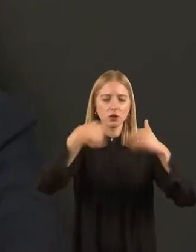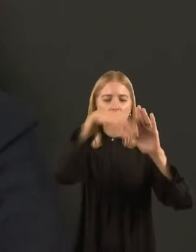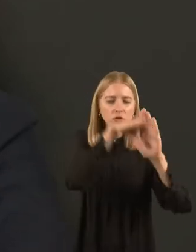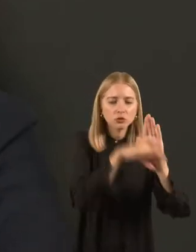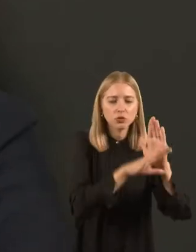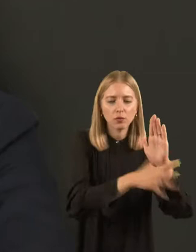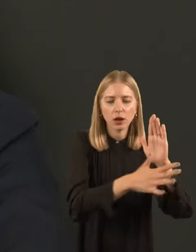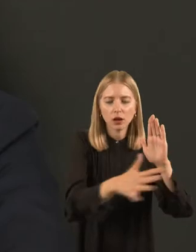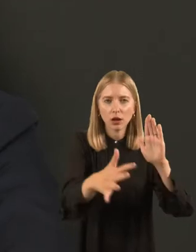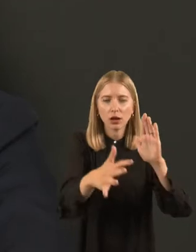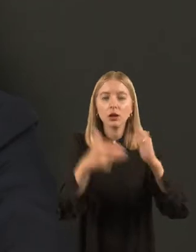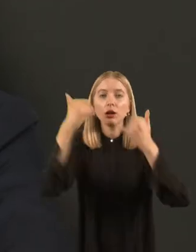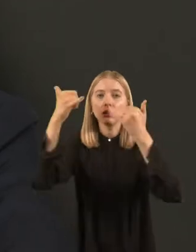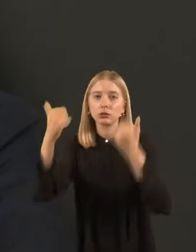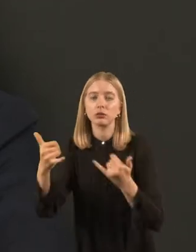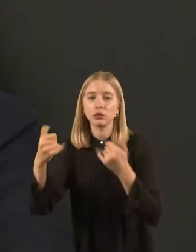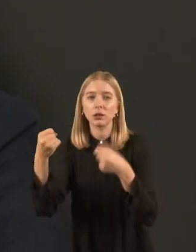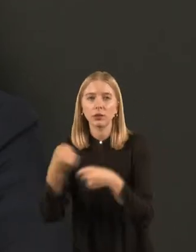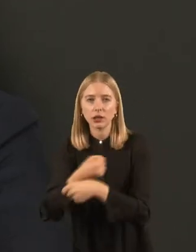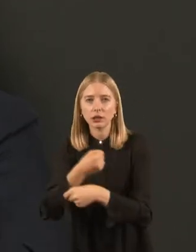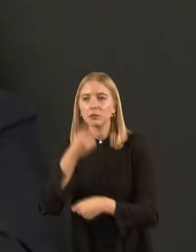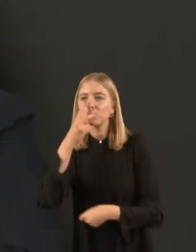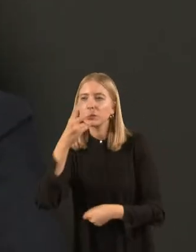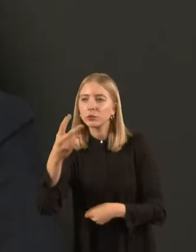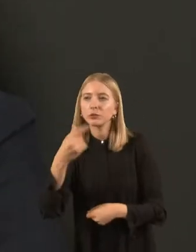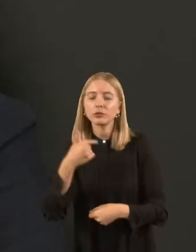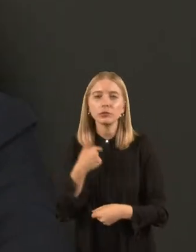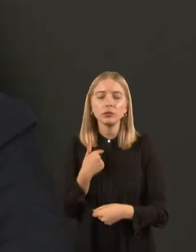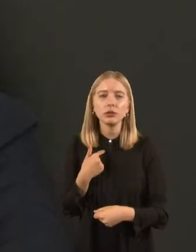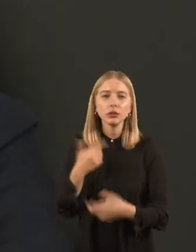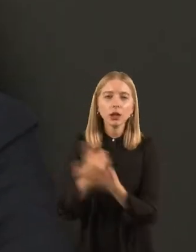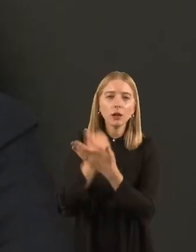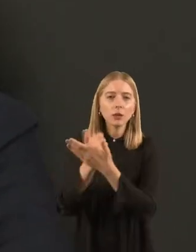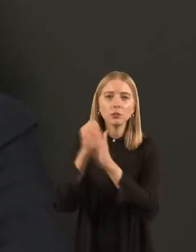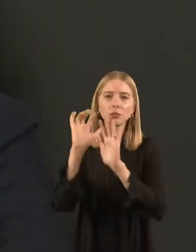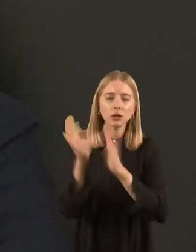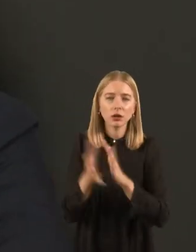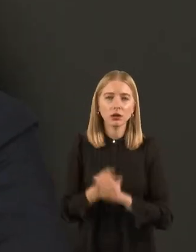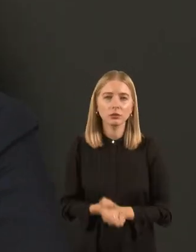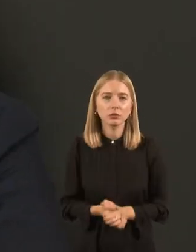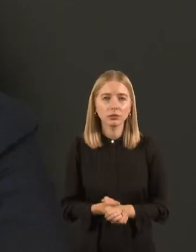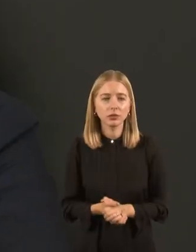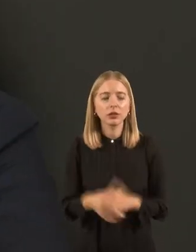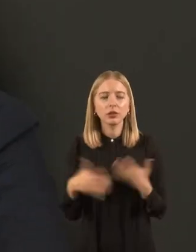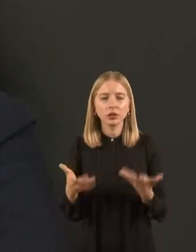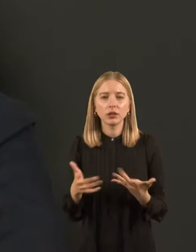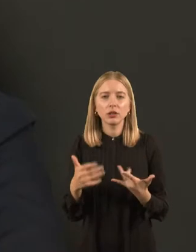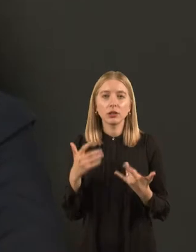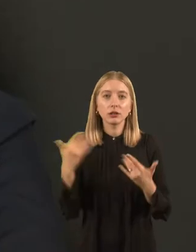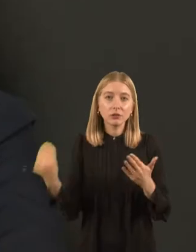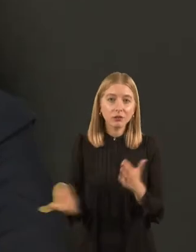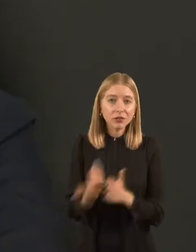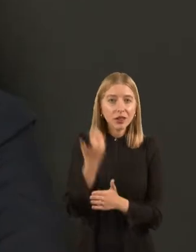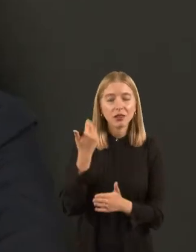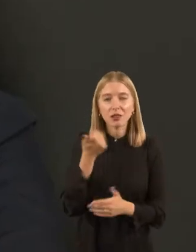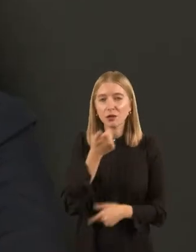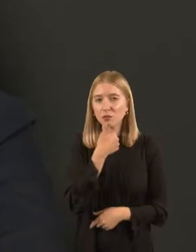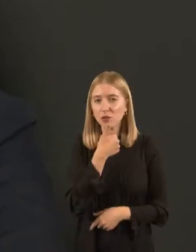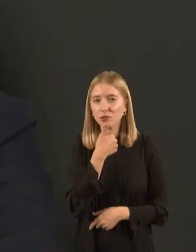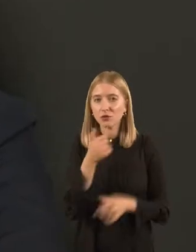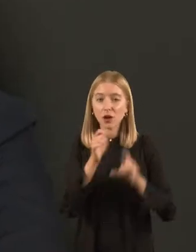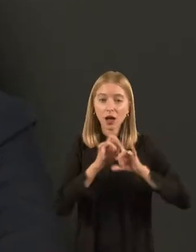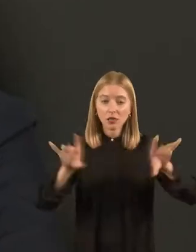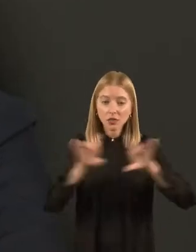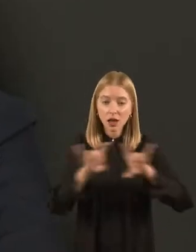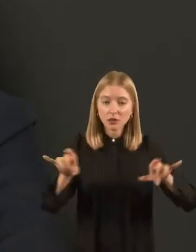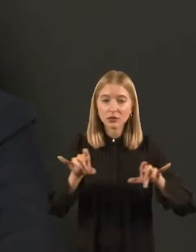review reflects our present phase. But now we need to have a look at what conclusions do